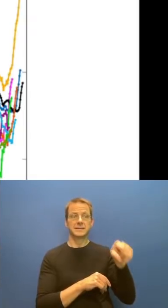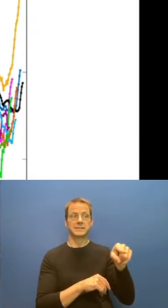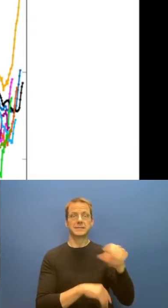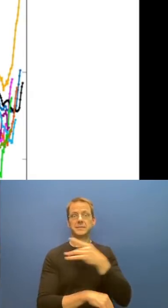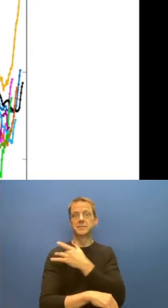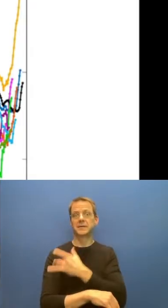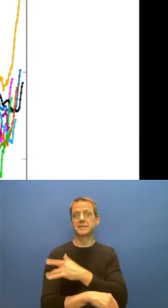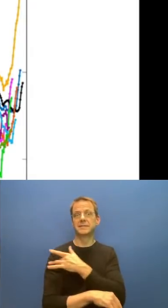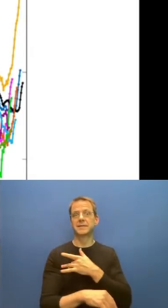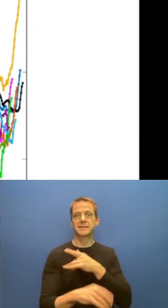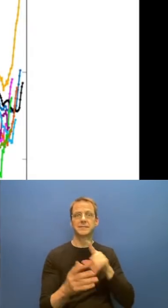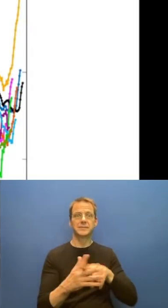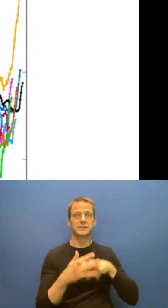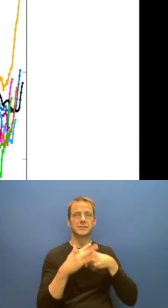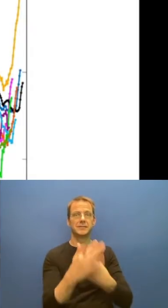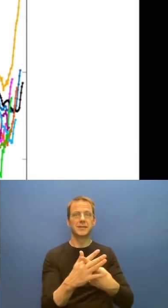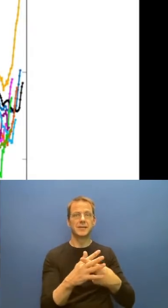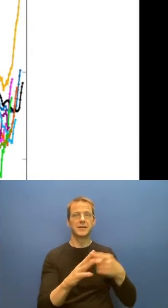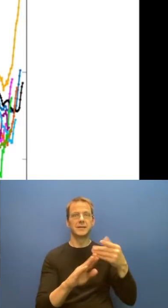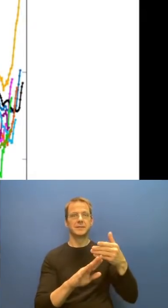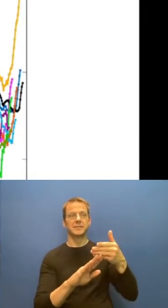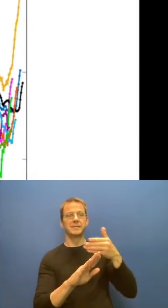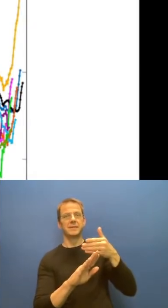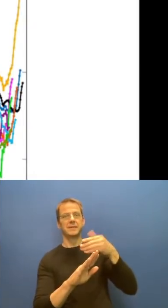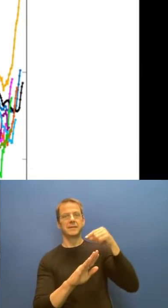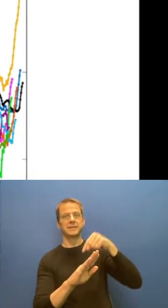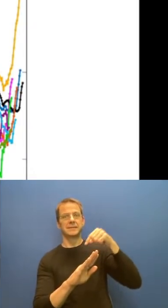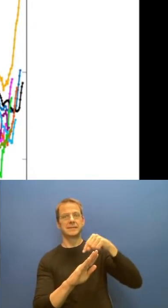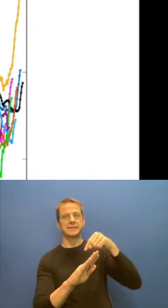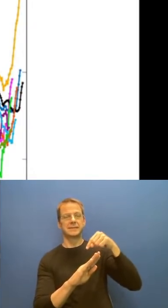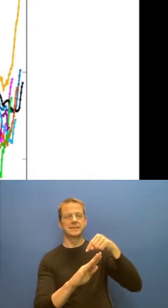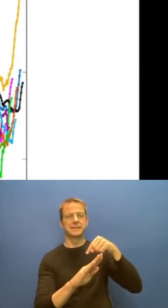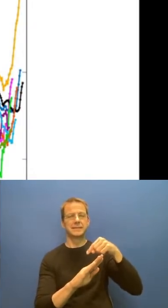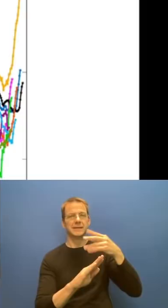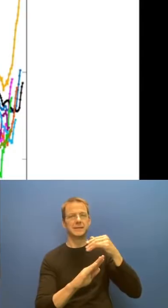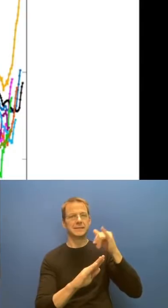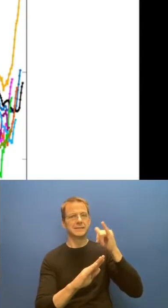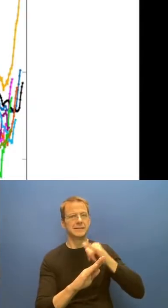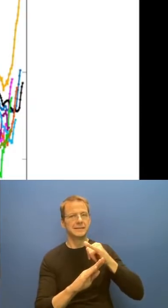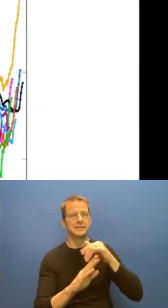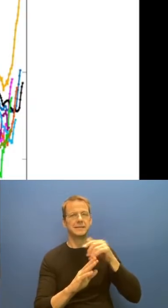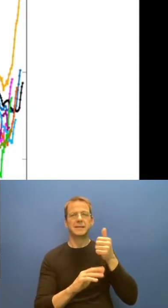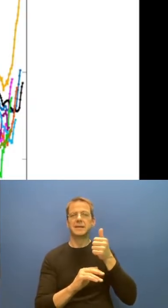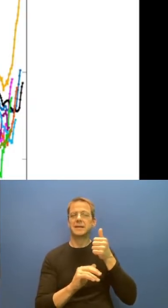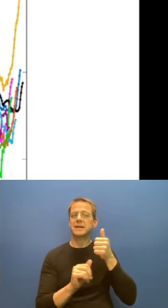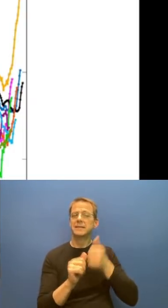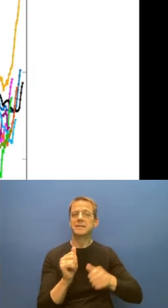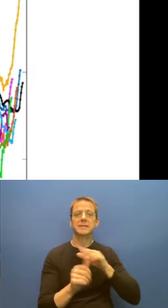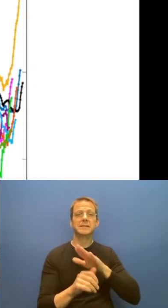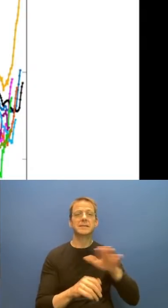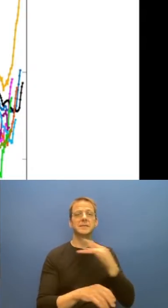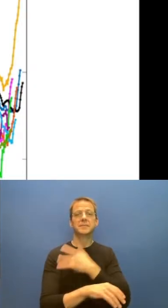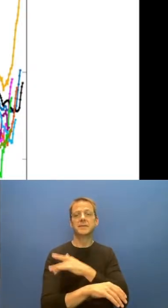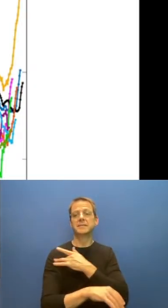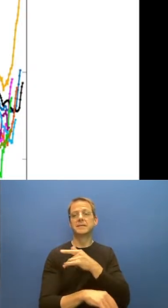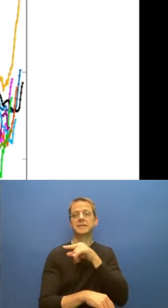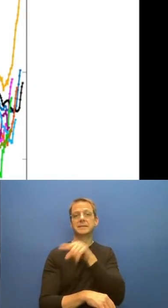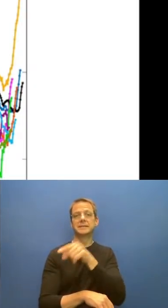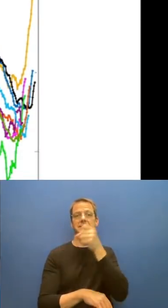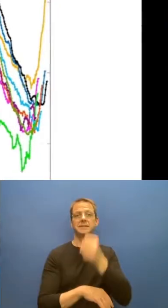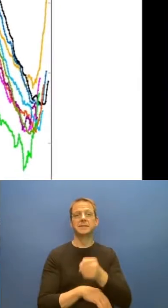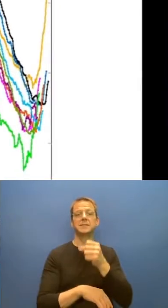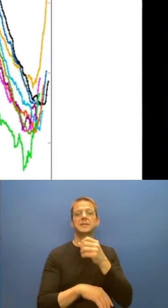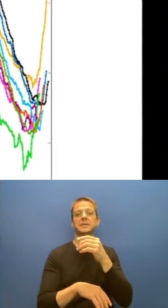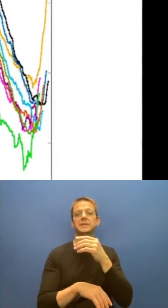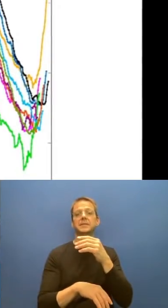that every single province in South Africa is now on the upswing. And I don't want to single out